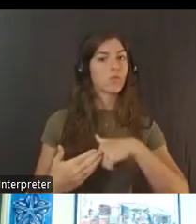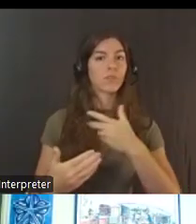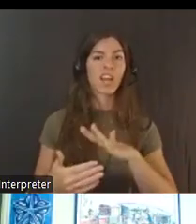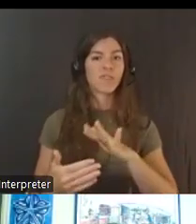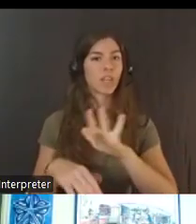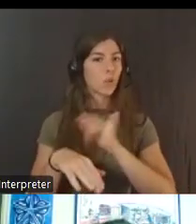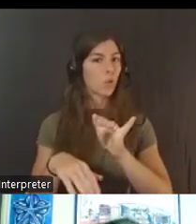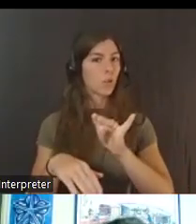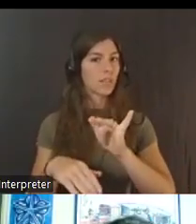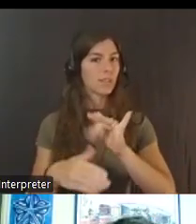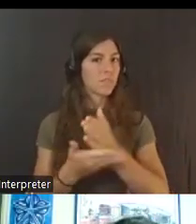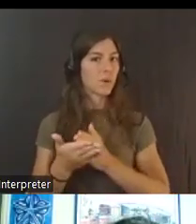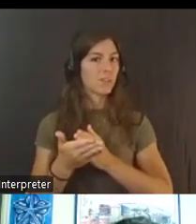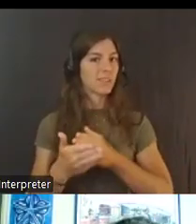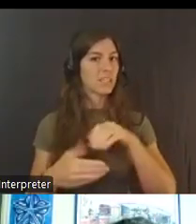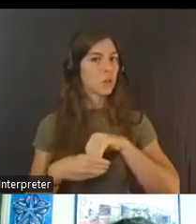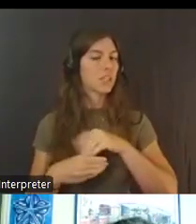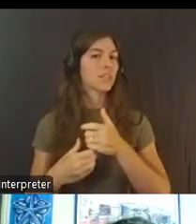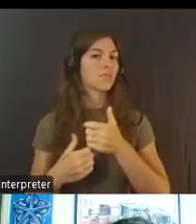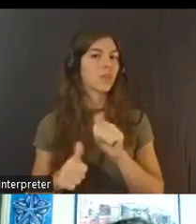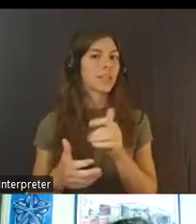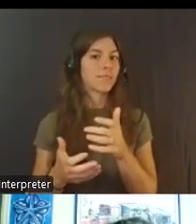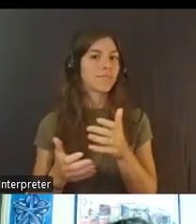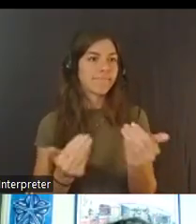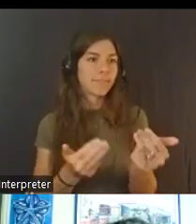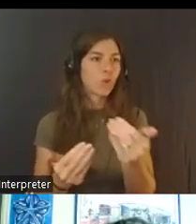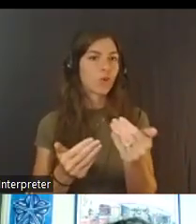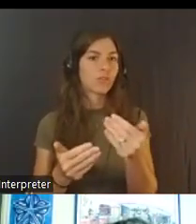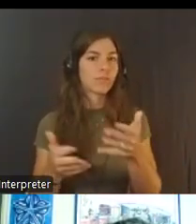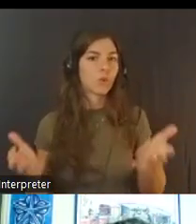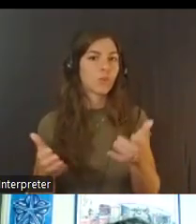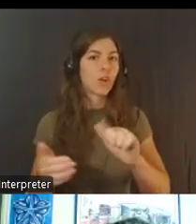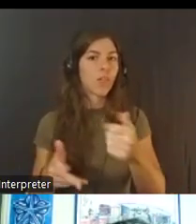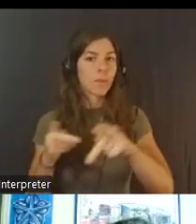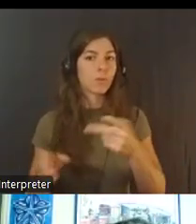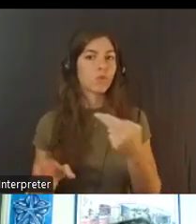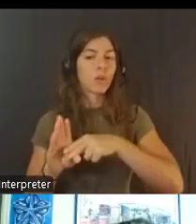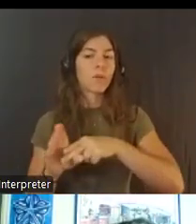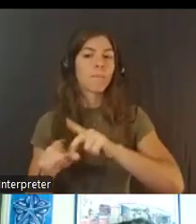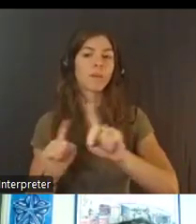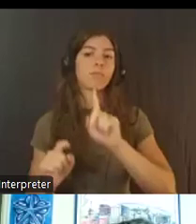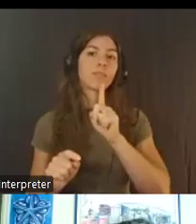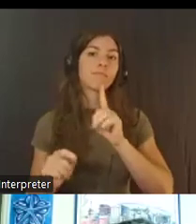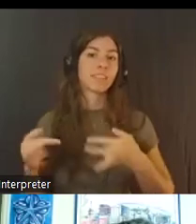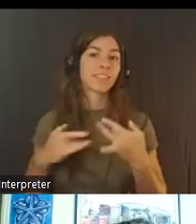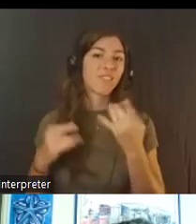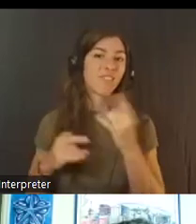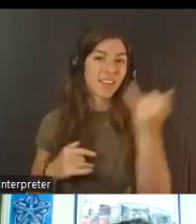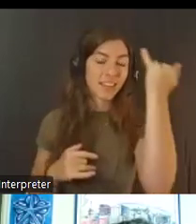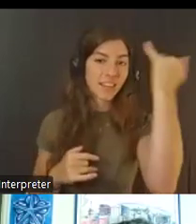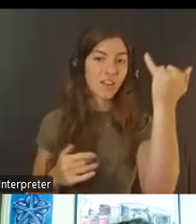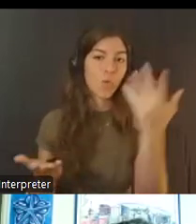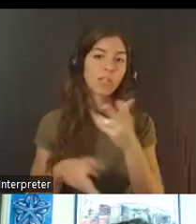early stages right now internally and getting people on board. But we're really excited for the idea of what kinds